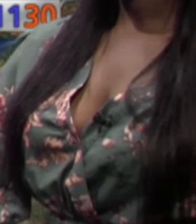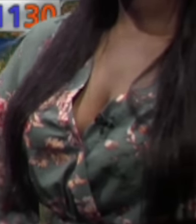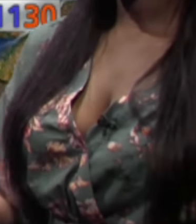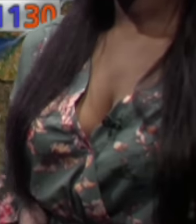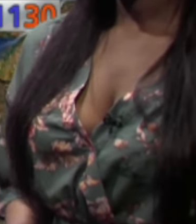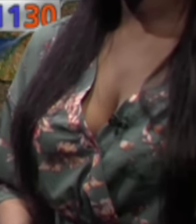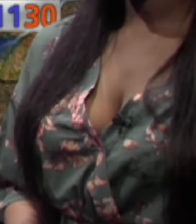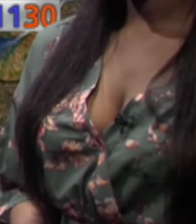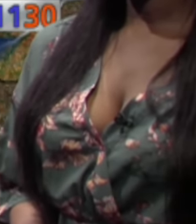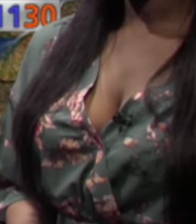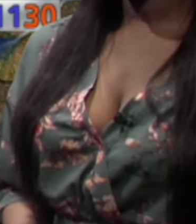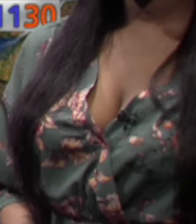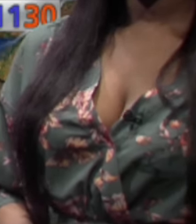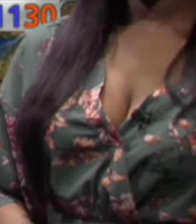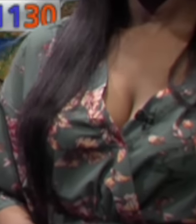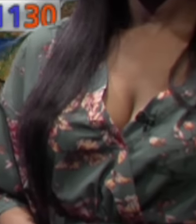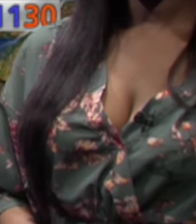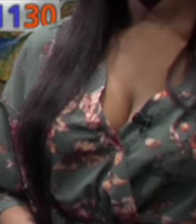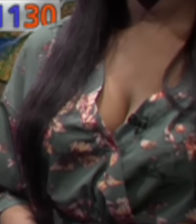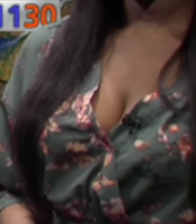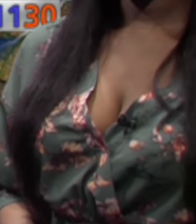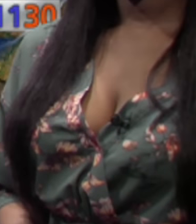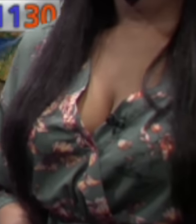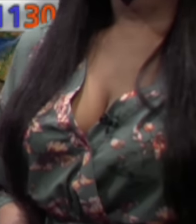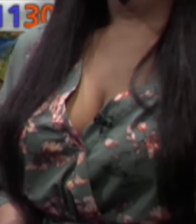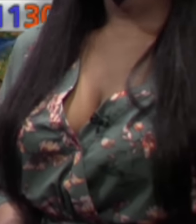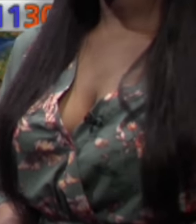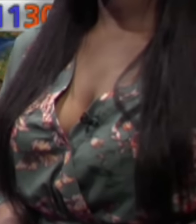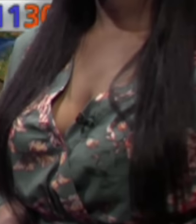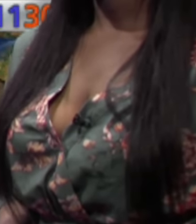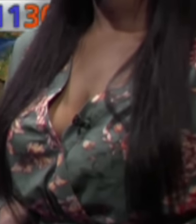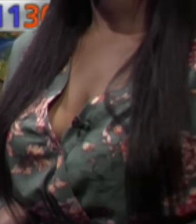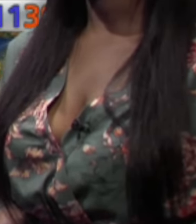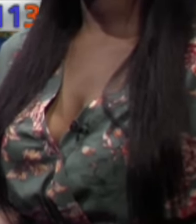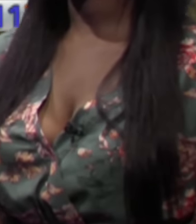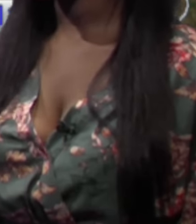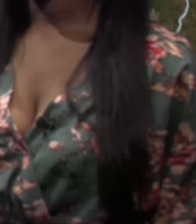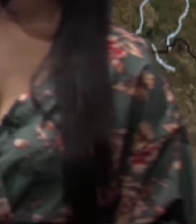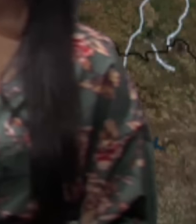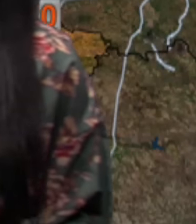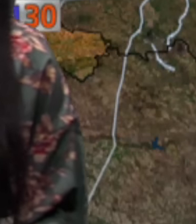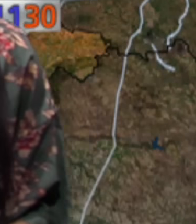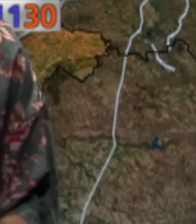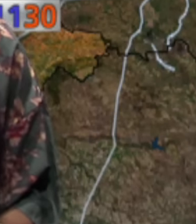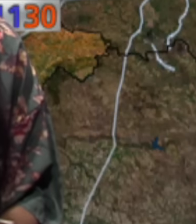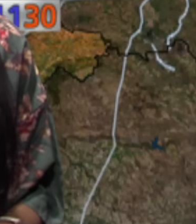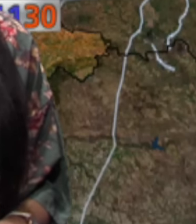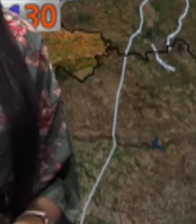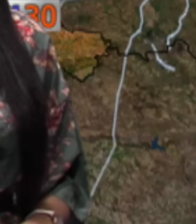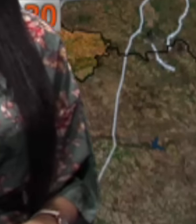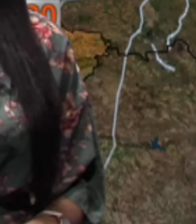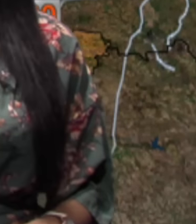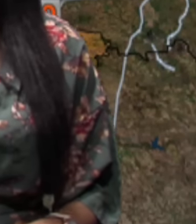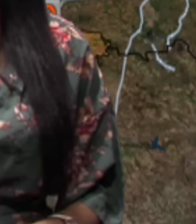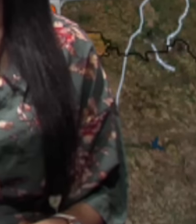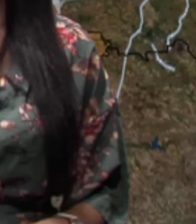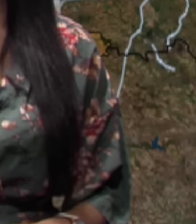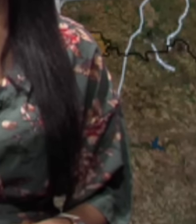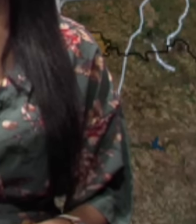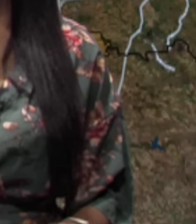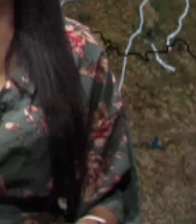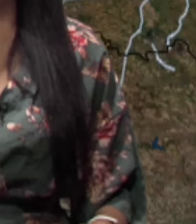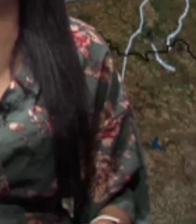mo Ottosdal go tla nna tsiditsana mo mosong ka digata di le 9 go a go di le 29 Taung le yone e tla nna tsiditsana mo mosong ka digata